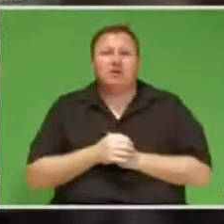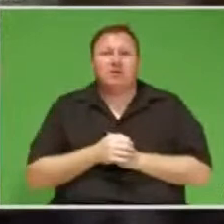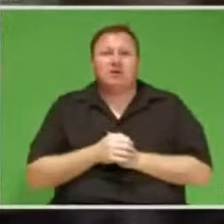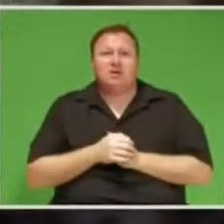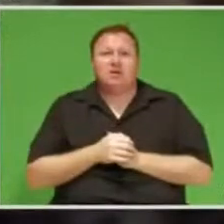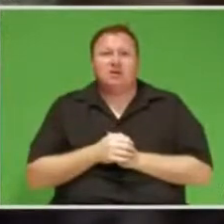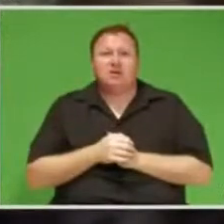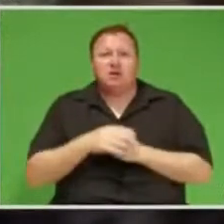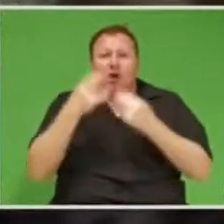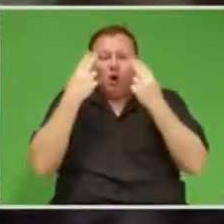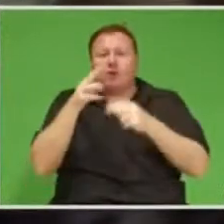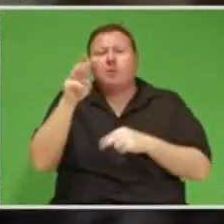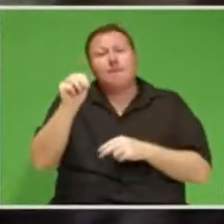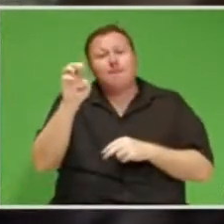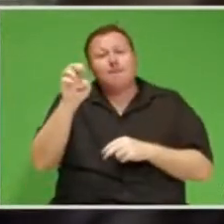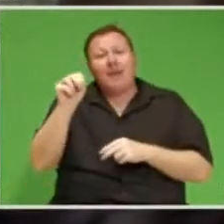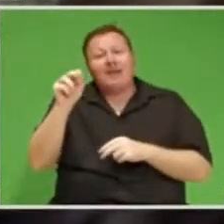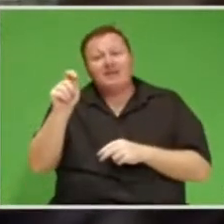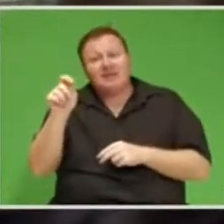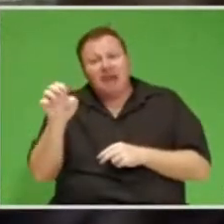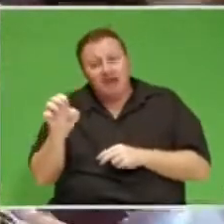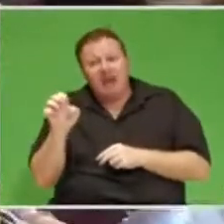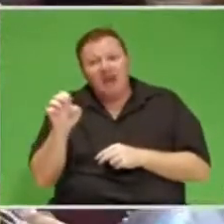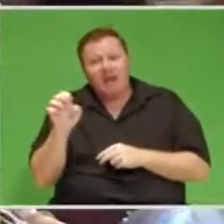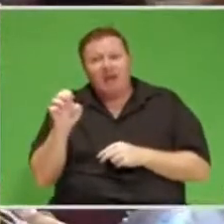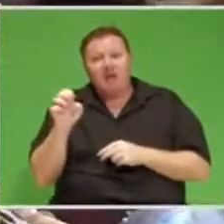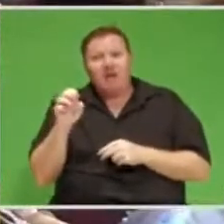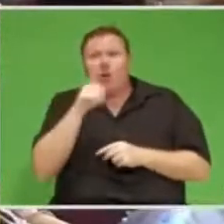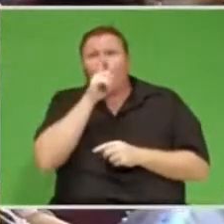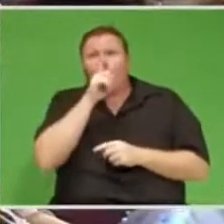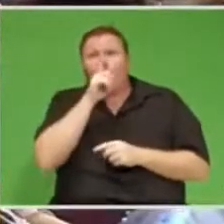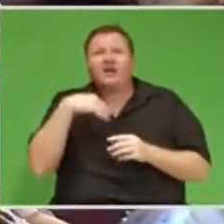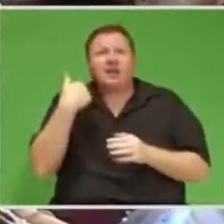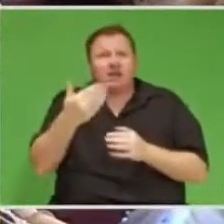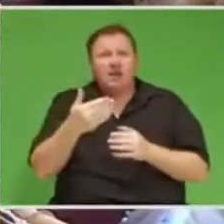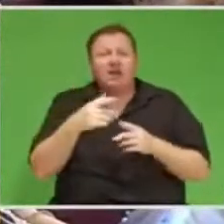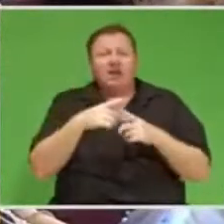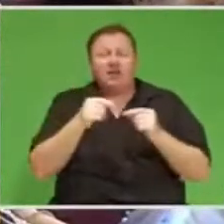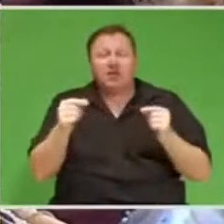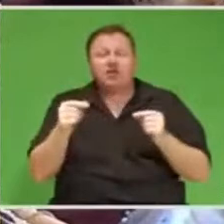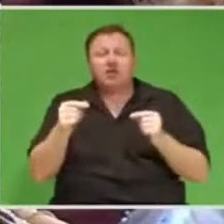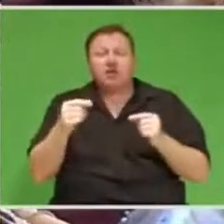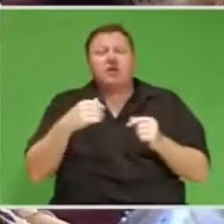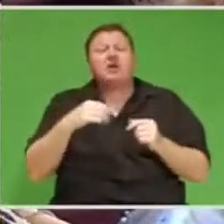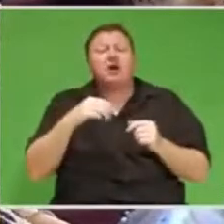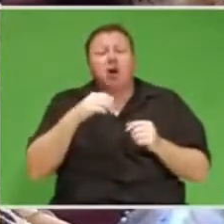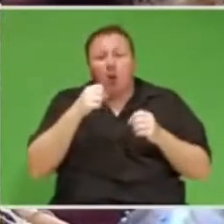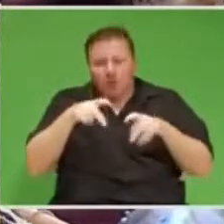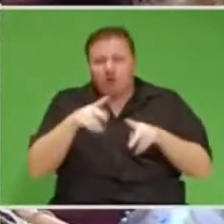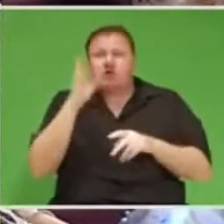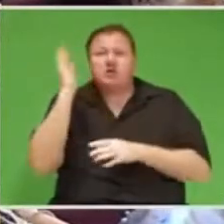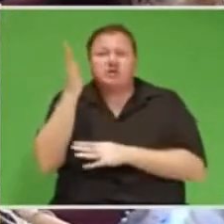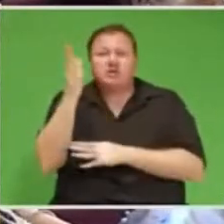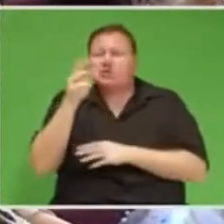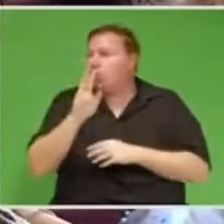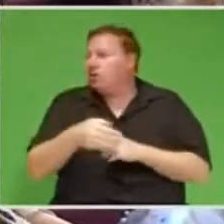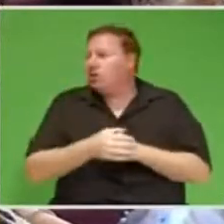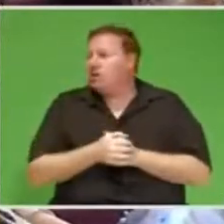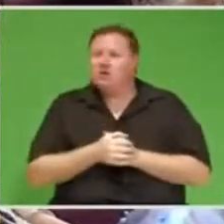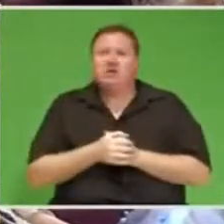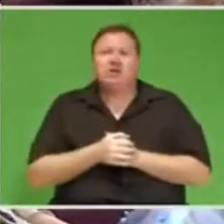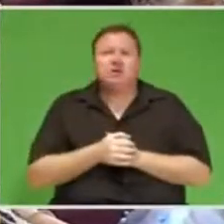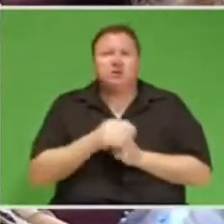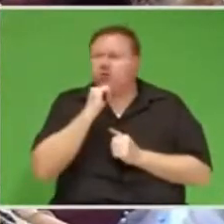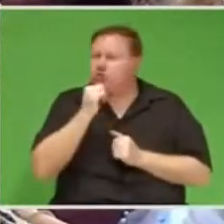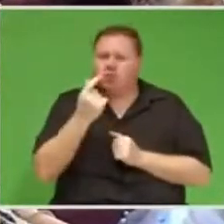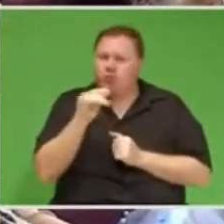you, honorable men. Just keep quiet until I finish because I will give you the opportunity to speak, right? Don't